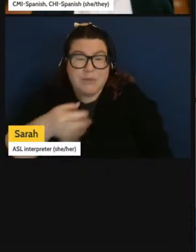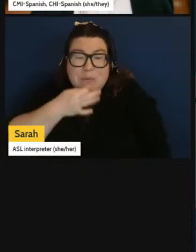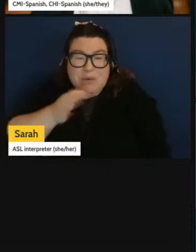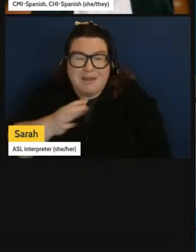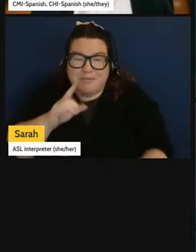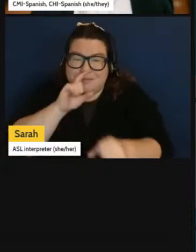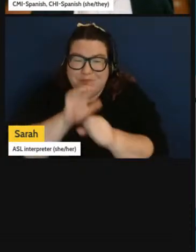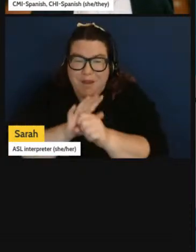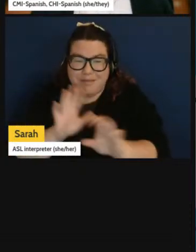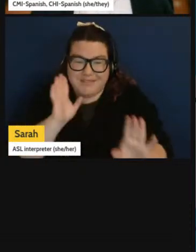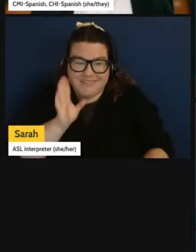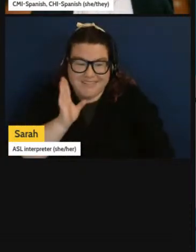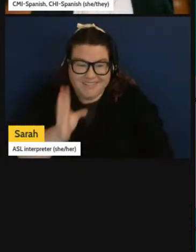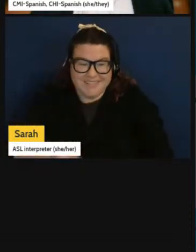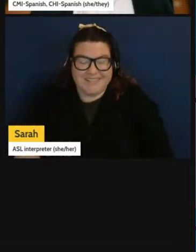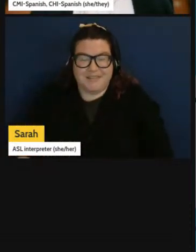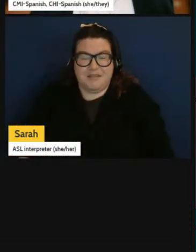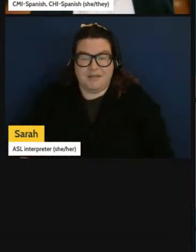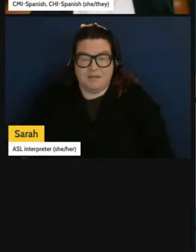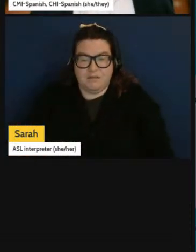promise.